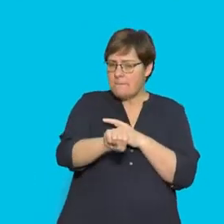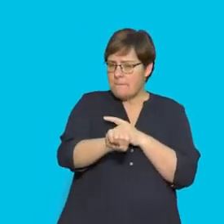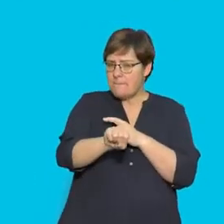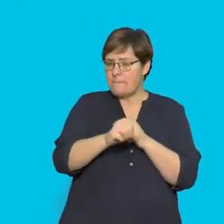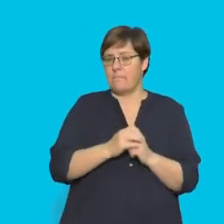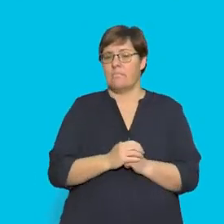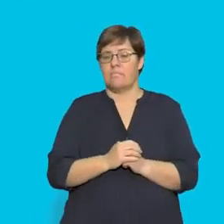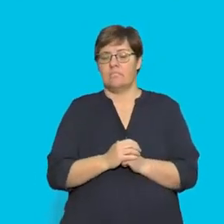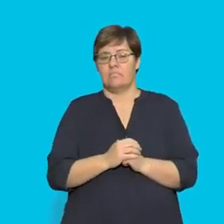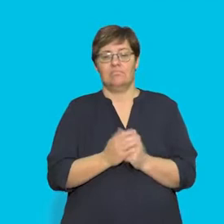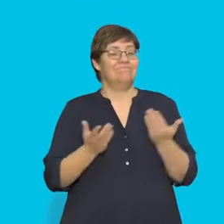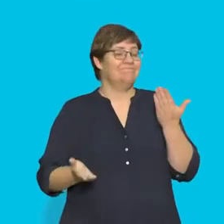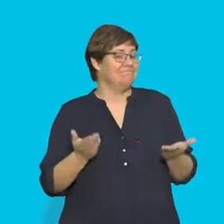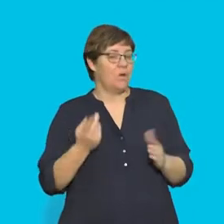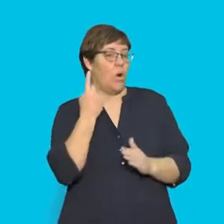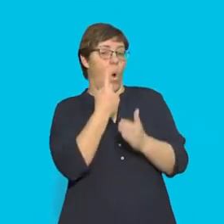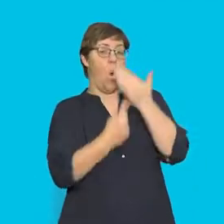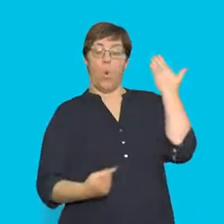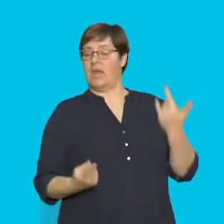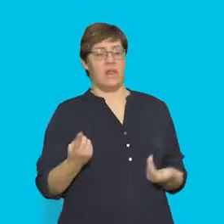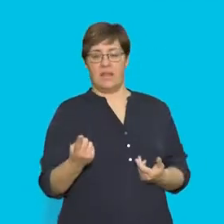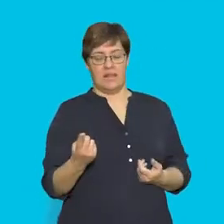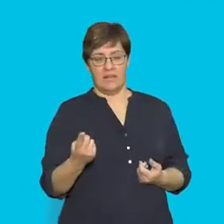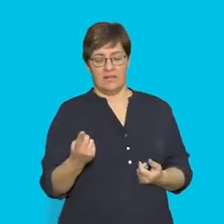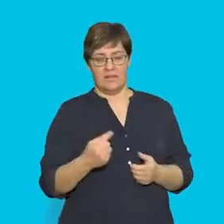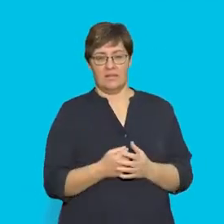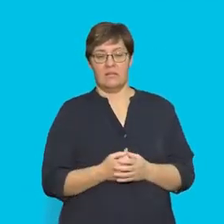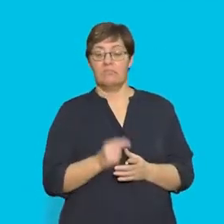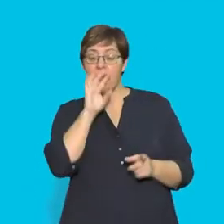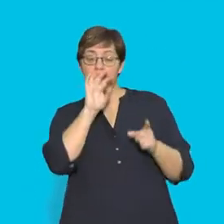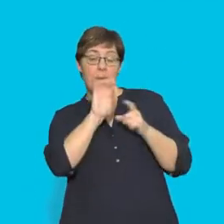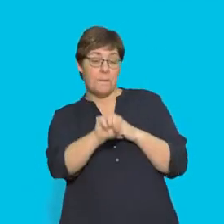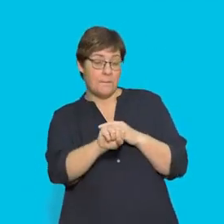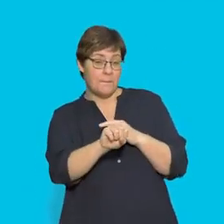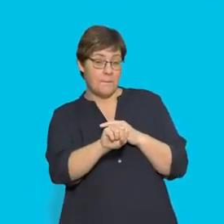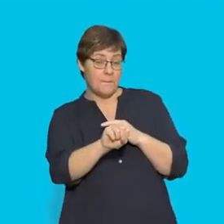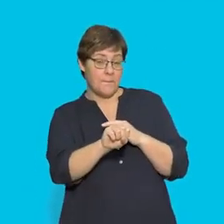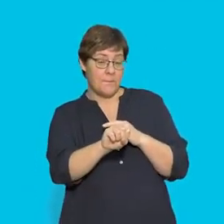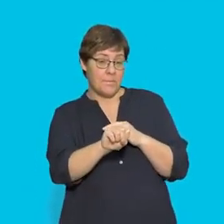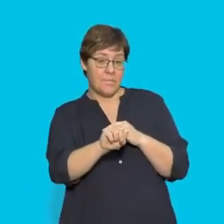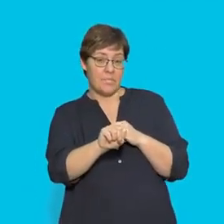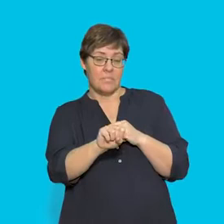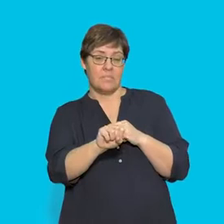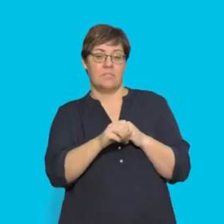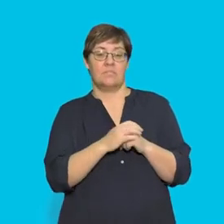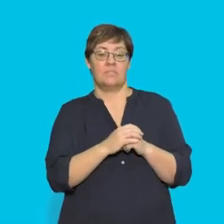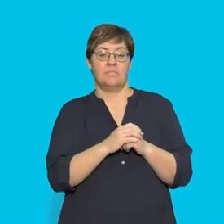that that might not be the only thing that could happen. We'd recognize that if